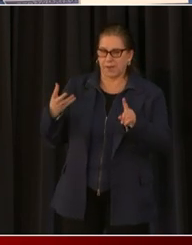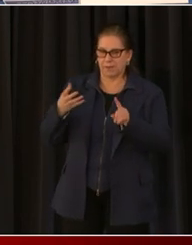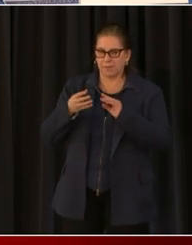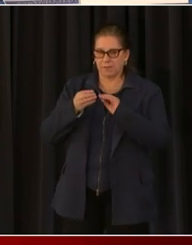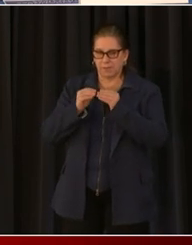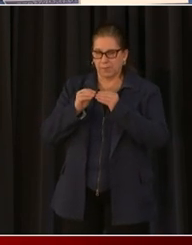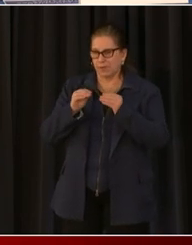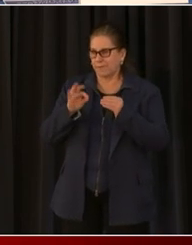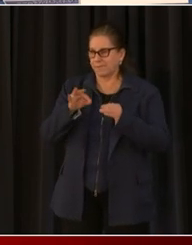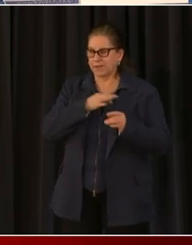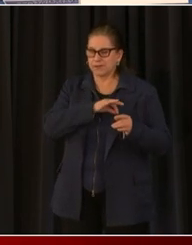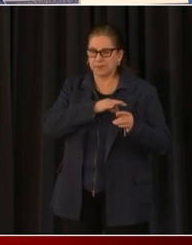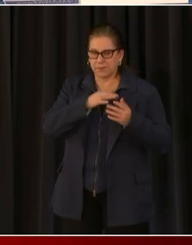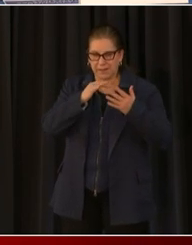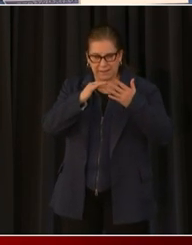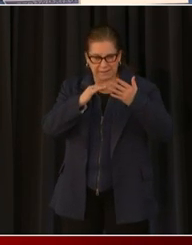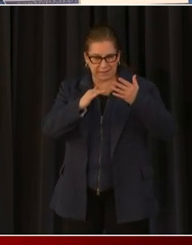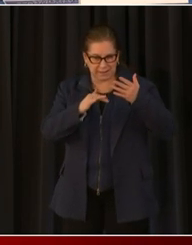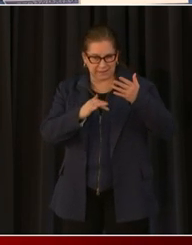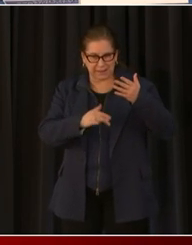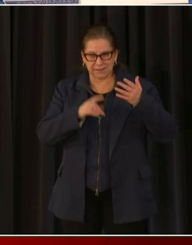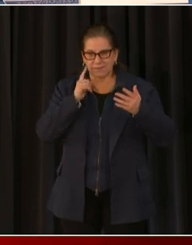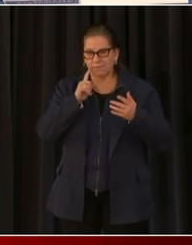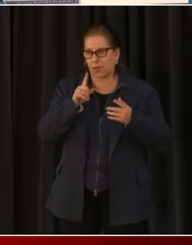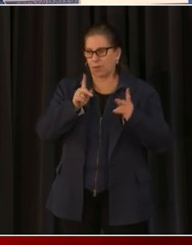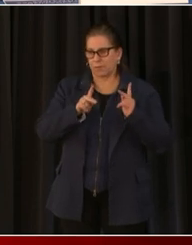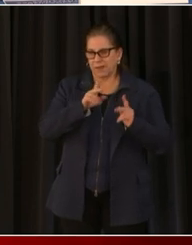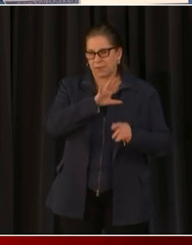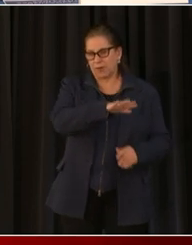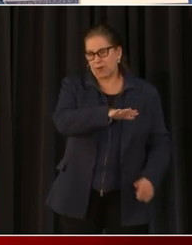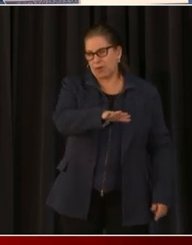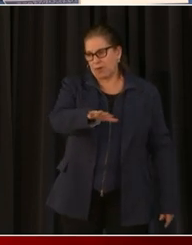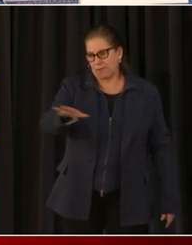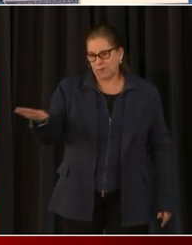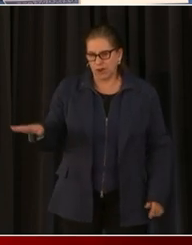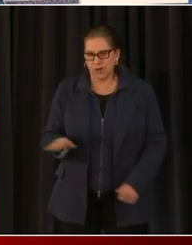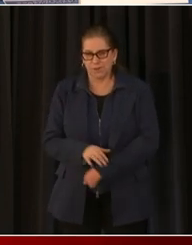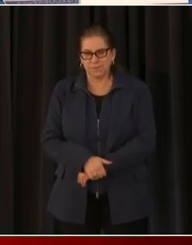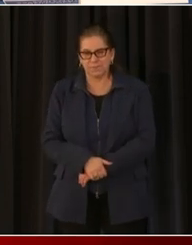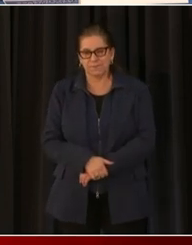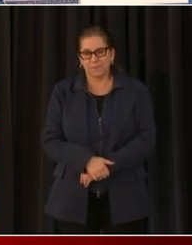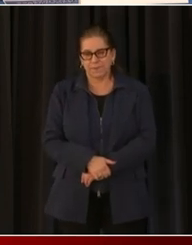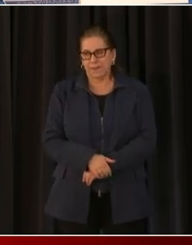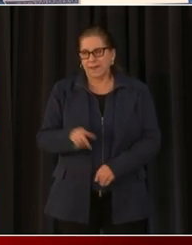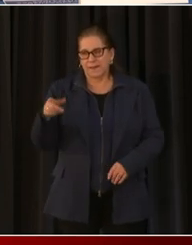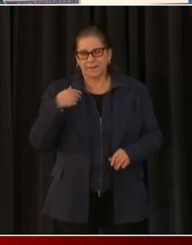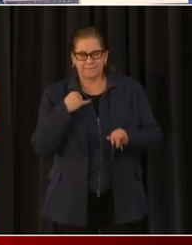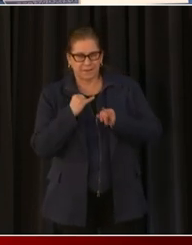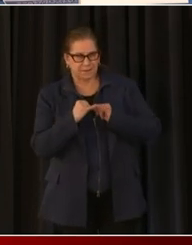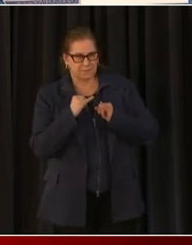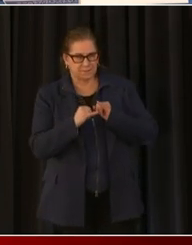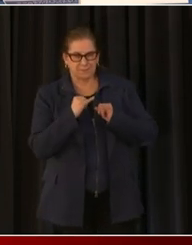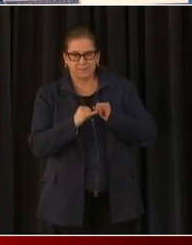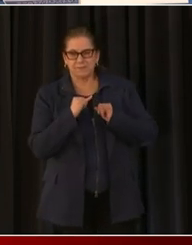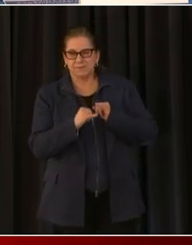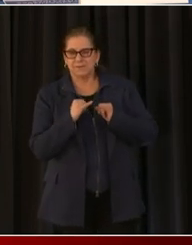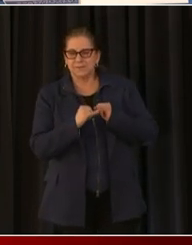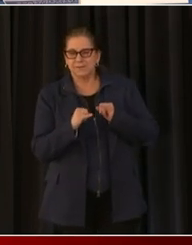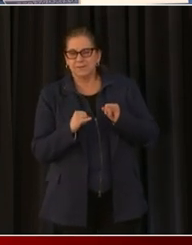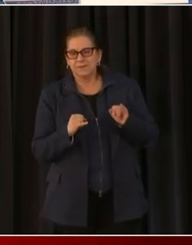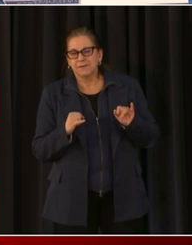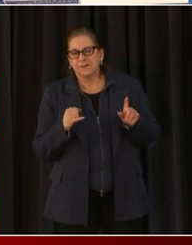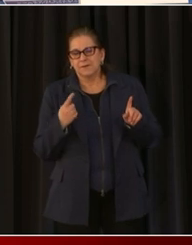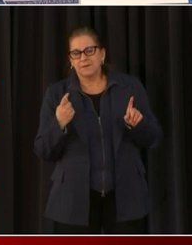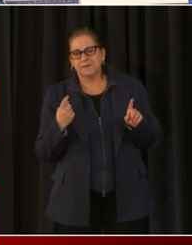as this eligibility occurs on March 1st. All right, thank you for clarifying that. And my last, has FEMA formally responded